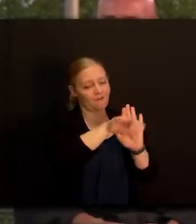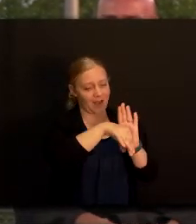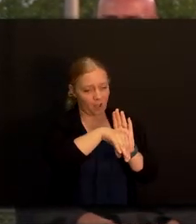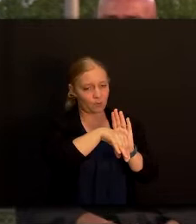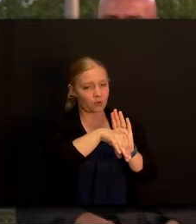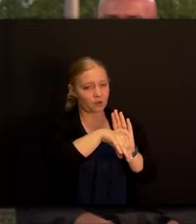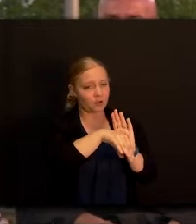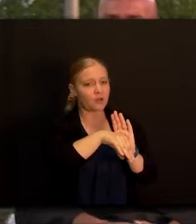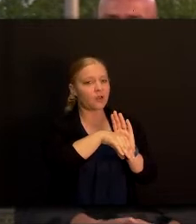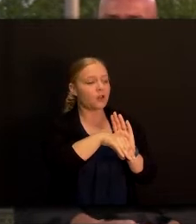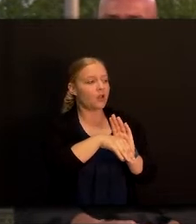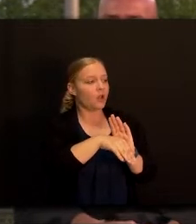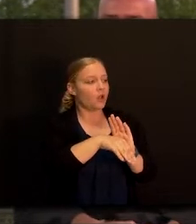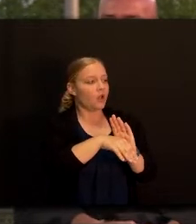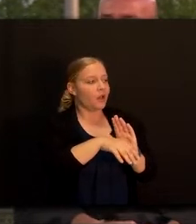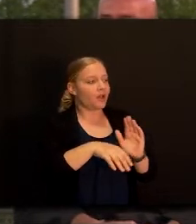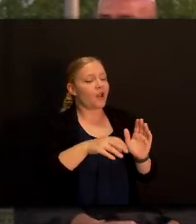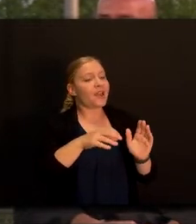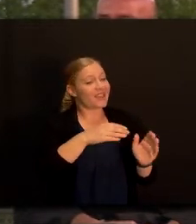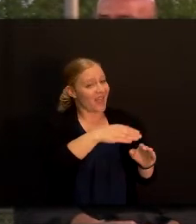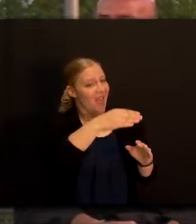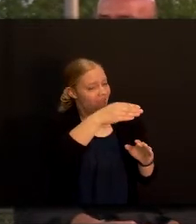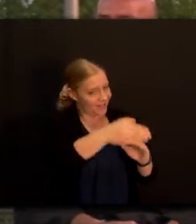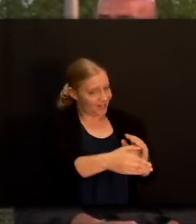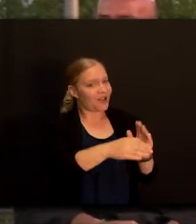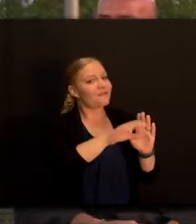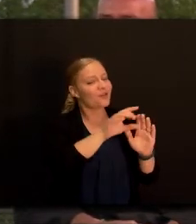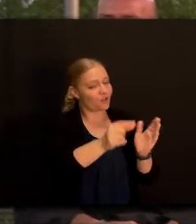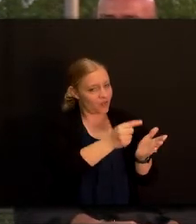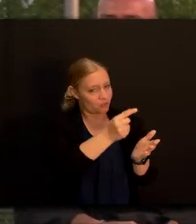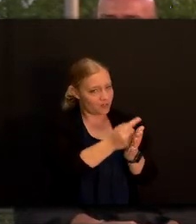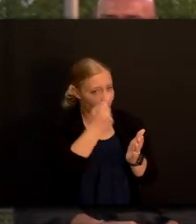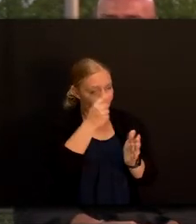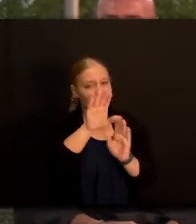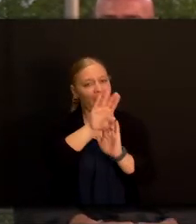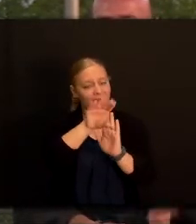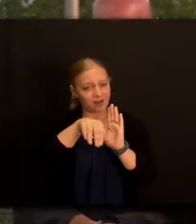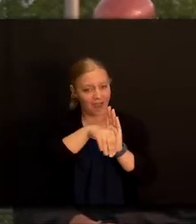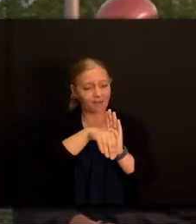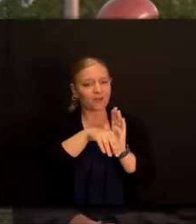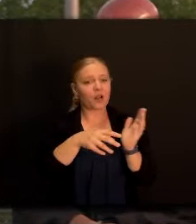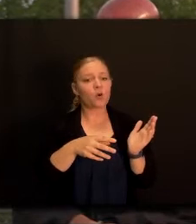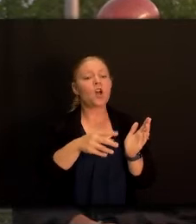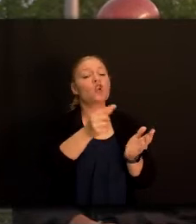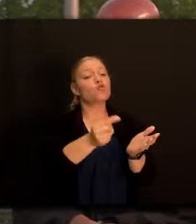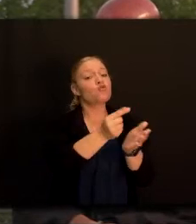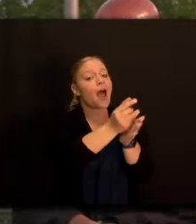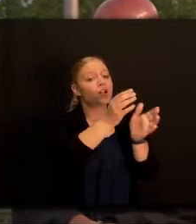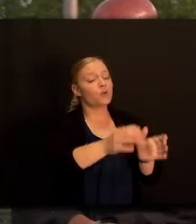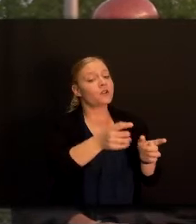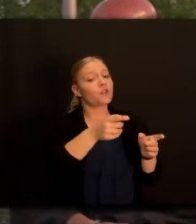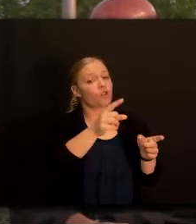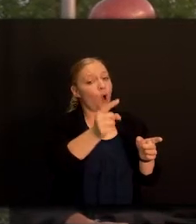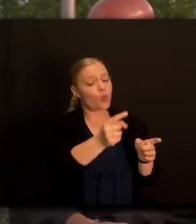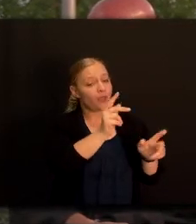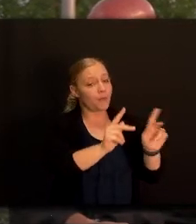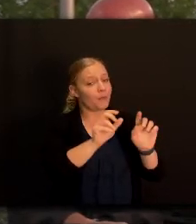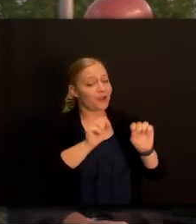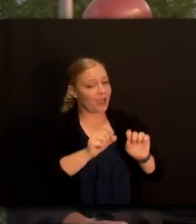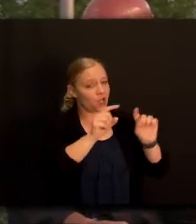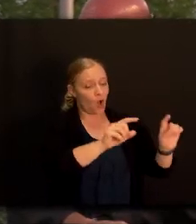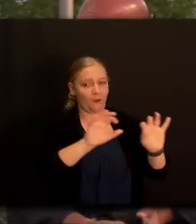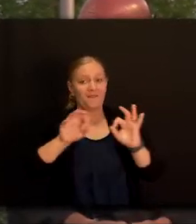or at the end of graduation for 30 minutes, to our graduates. Only graduates will be allowed to go to the soccer field.